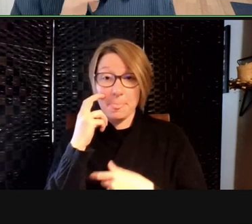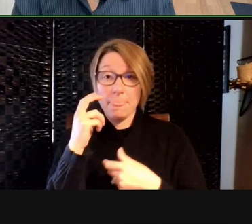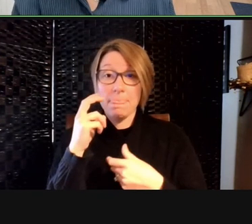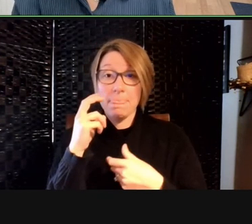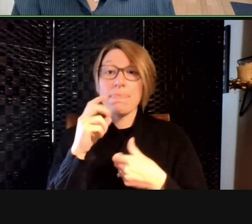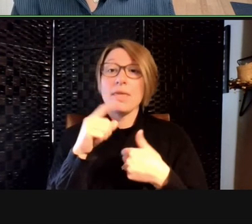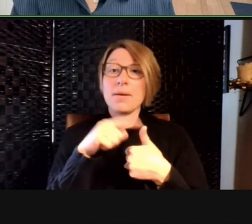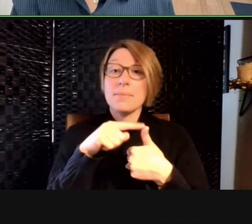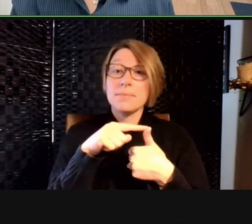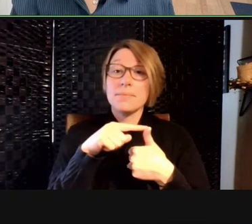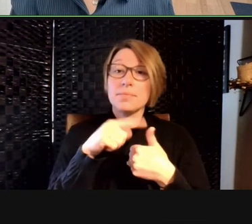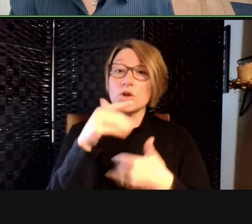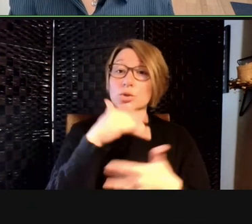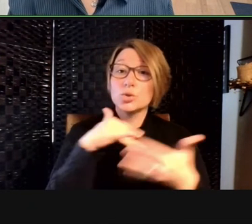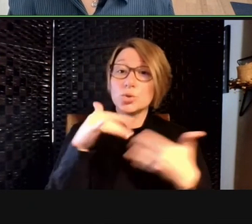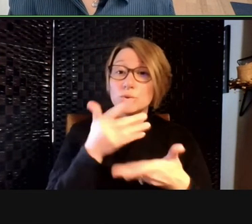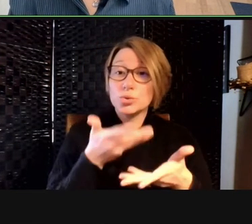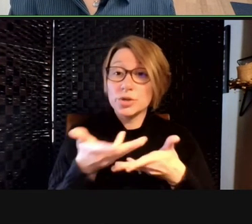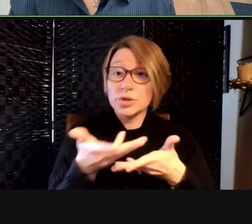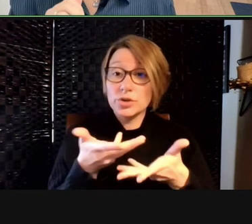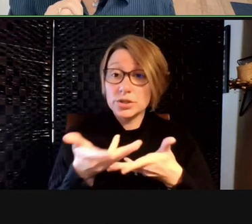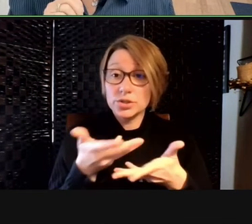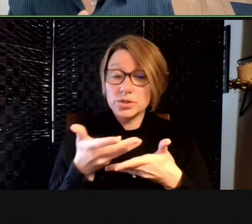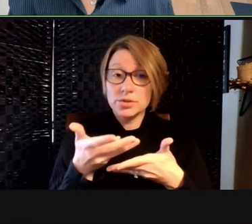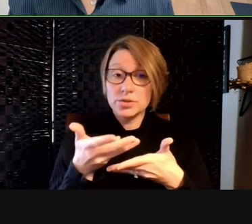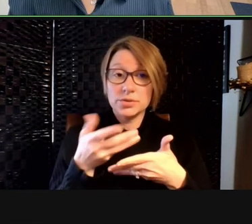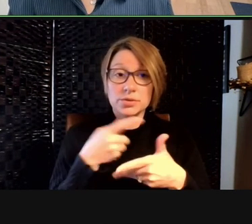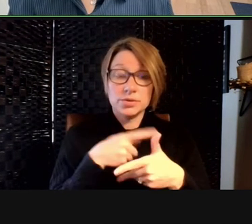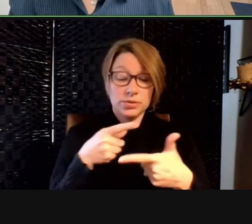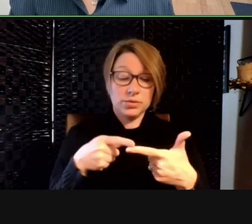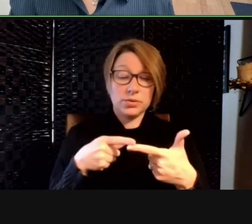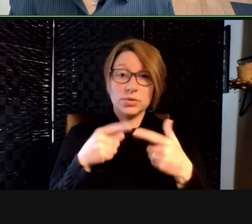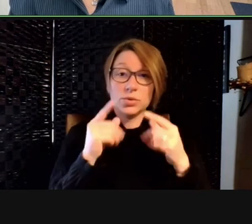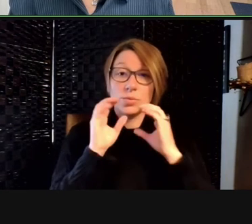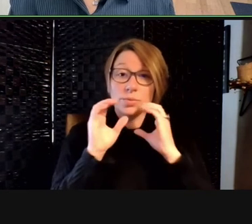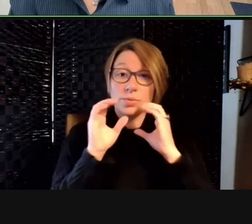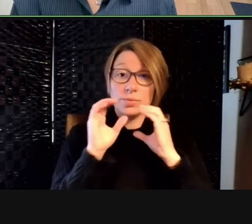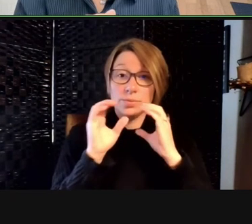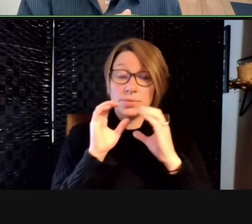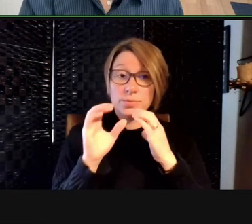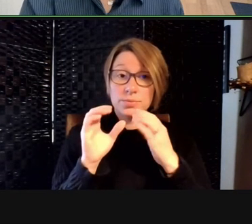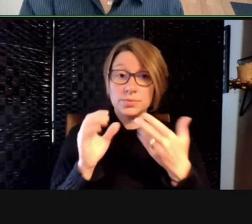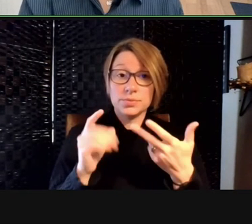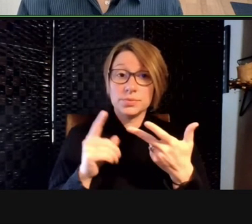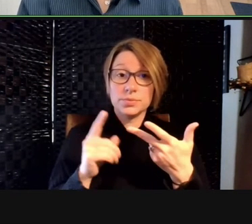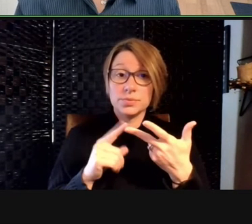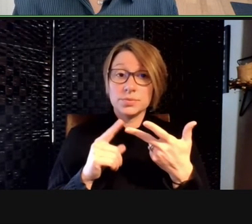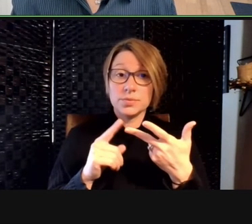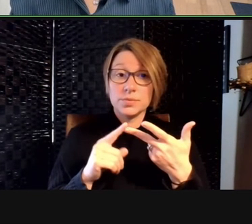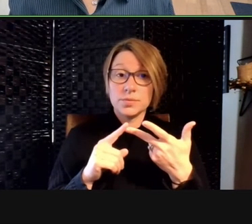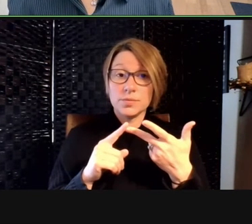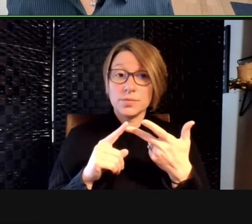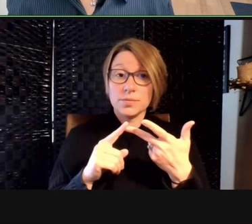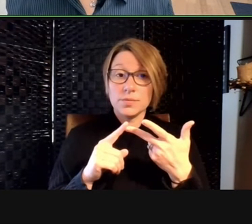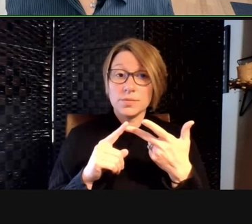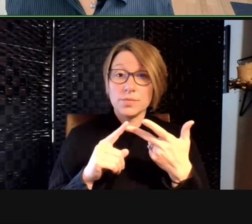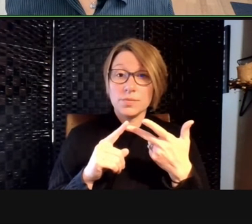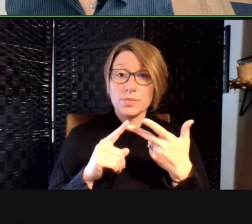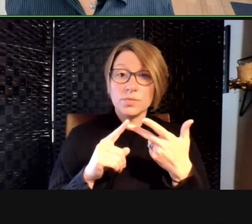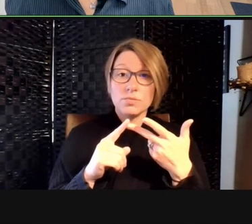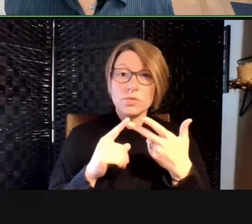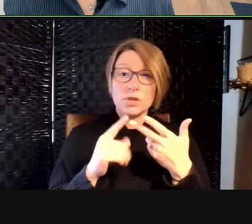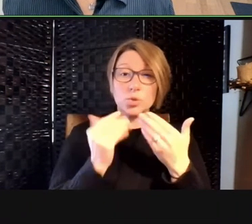what we see with social interaction, what we see with communication, and then restrictive and repetitive